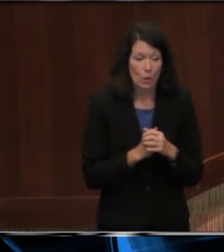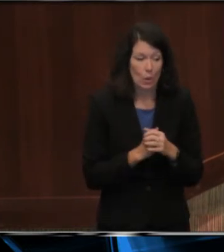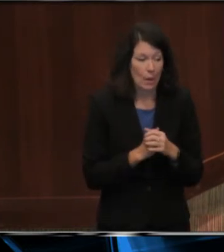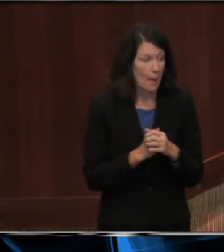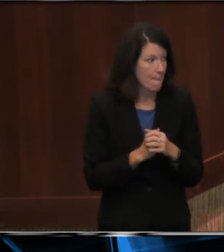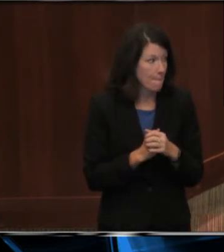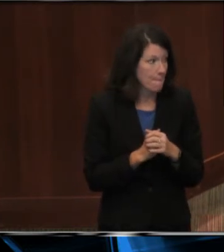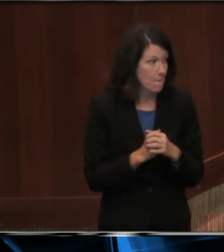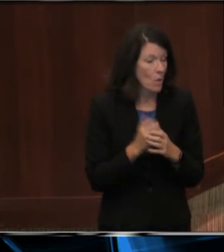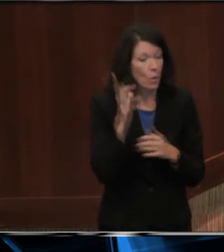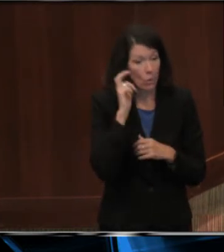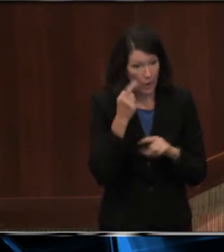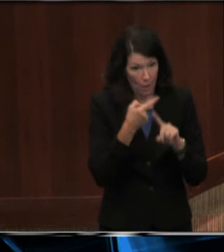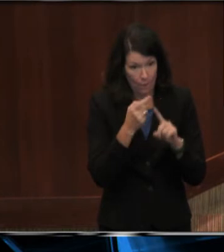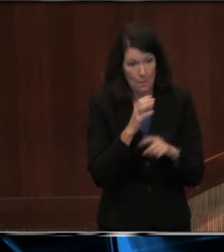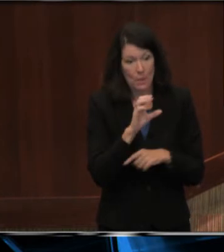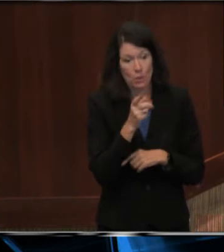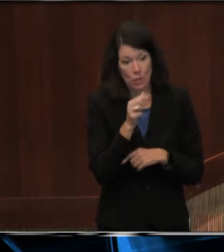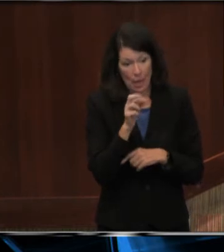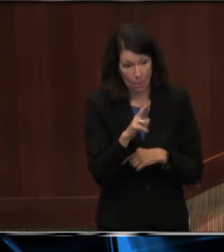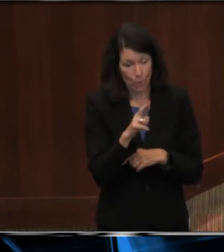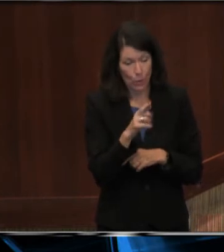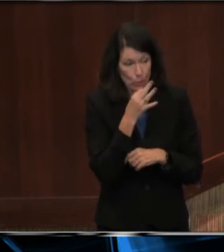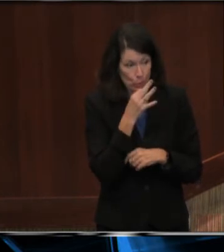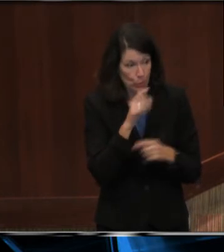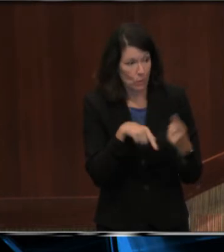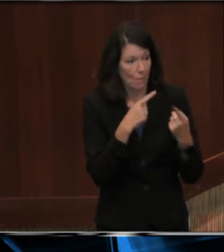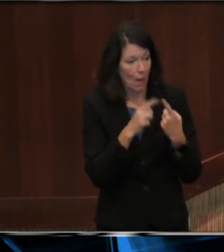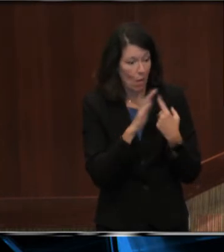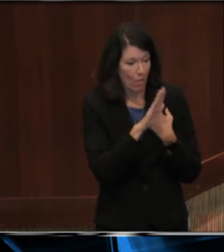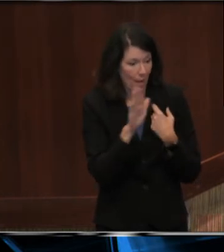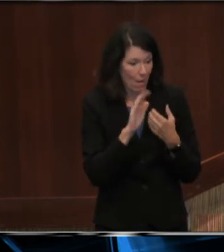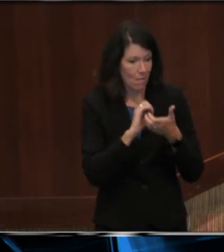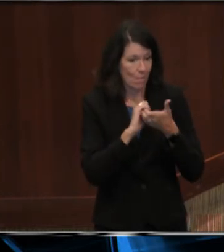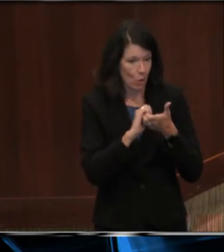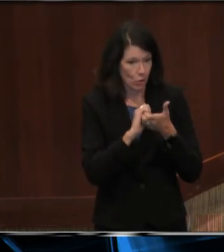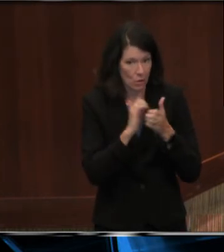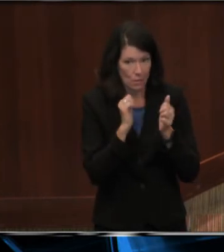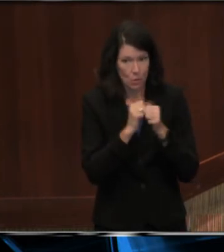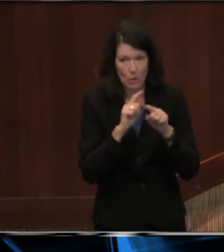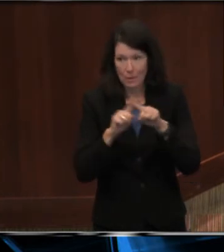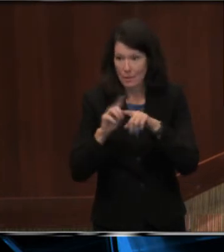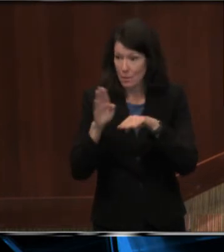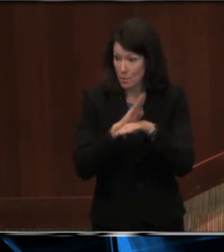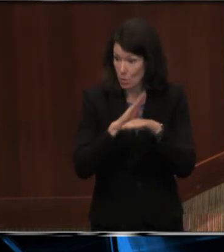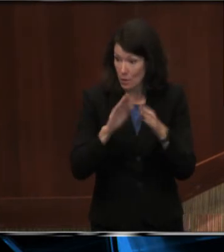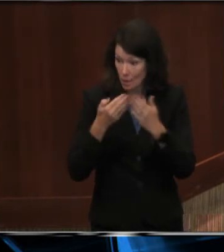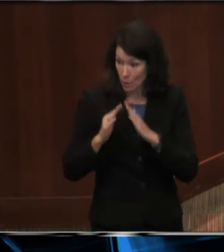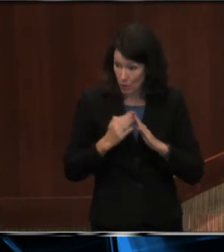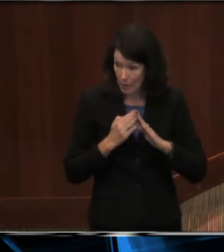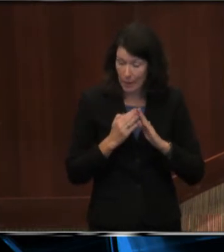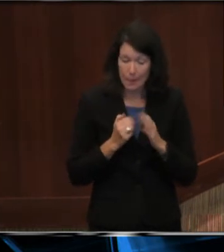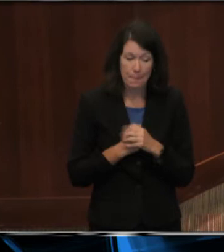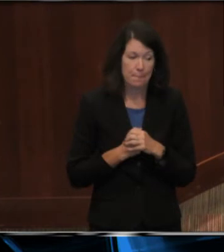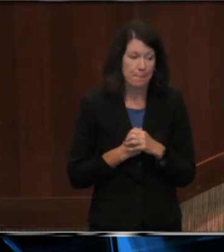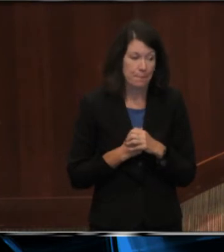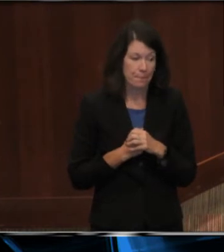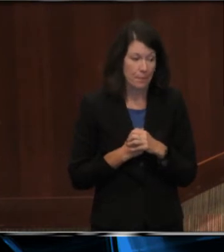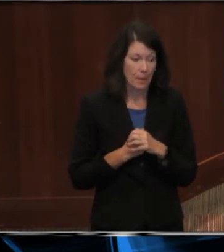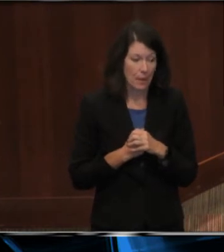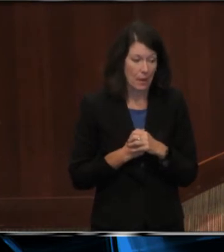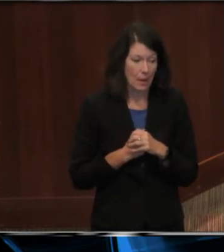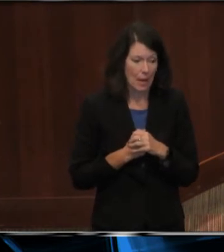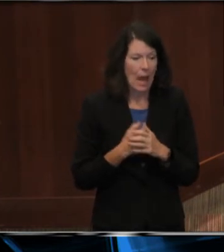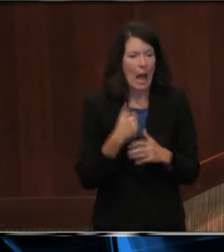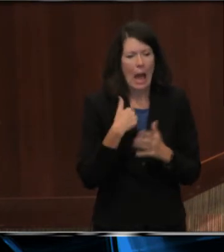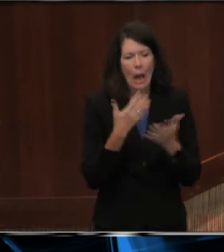hear from the Chamber and EDC in a little bit as well about some of those partnerships with the business community and public health.